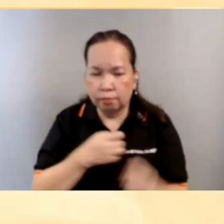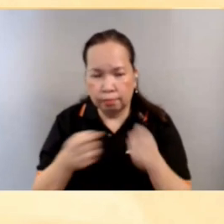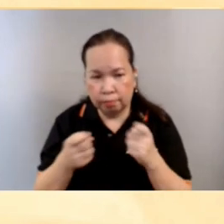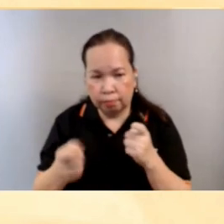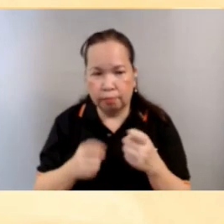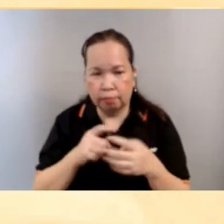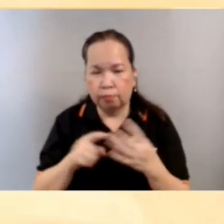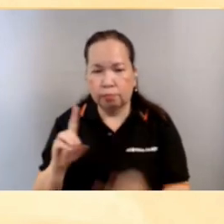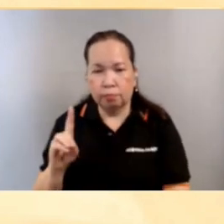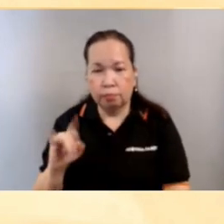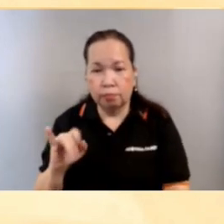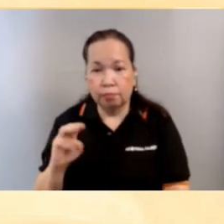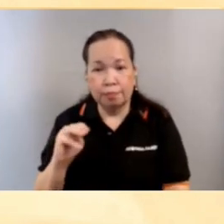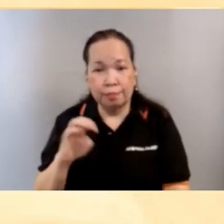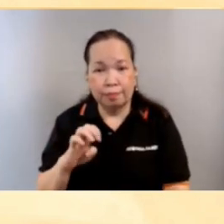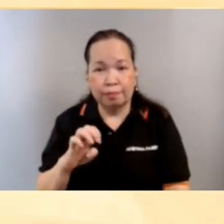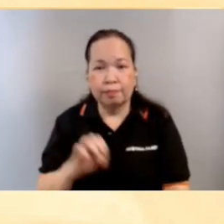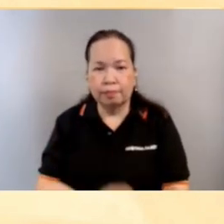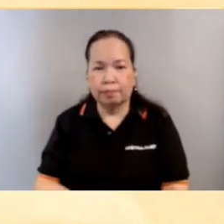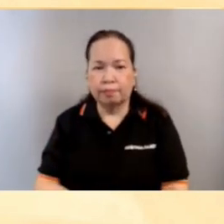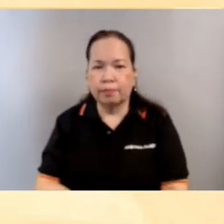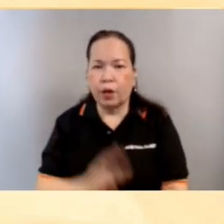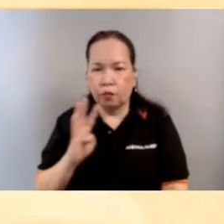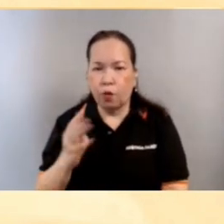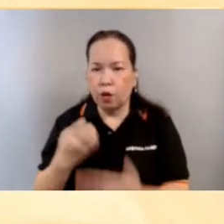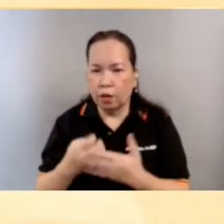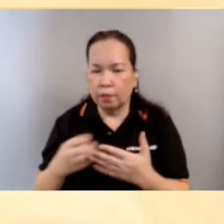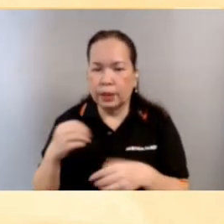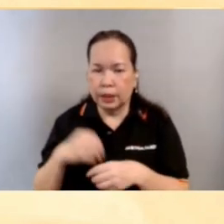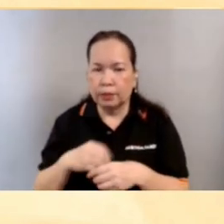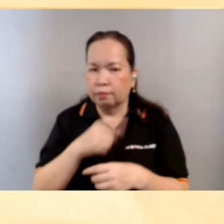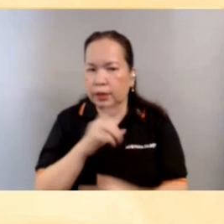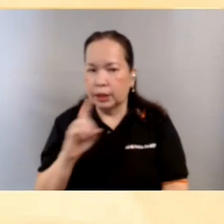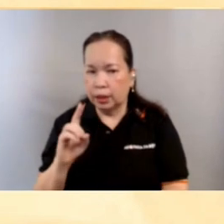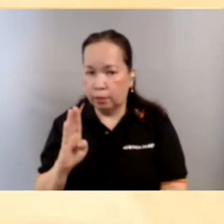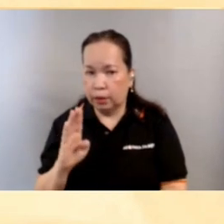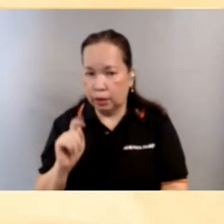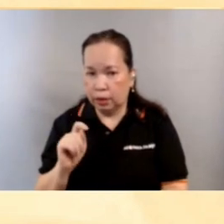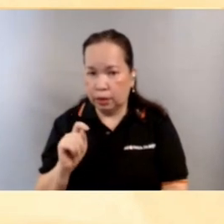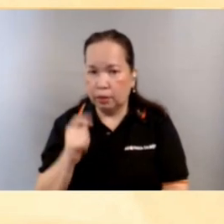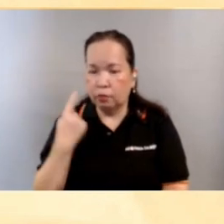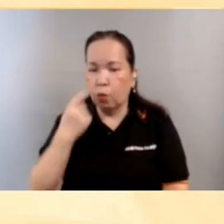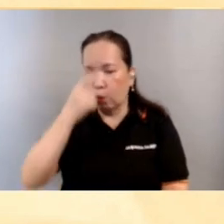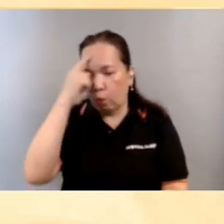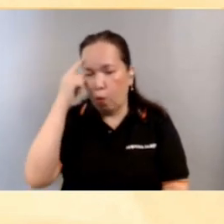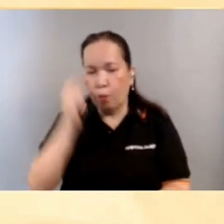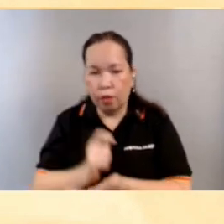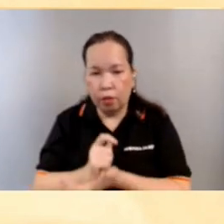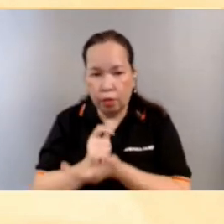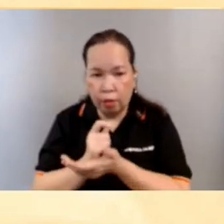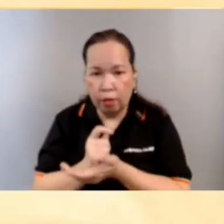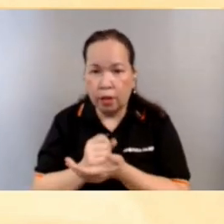So DIME, 4 elements of dialectic behavioral therapy used in trauma therapy, and especially